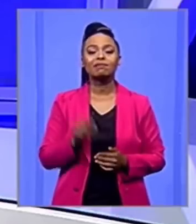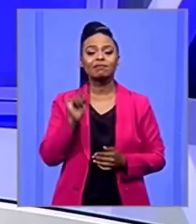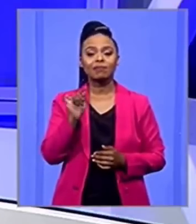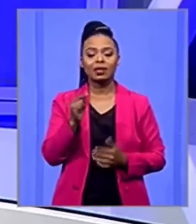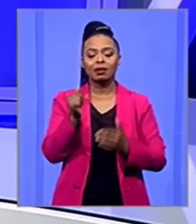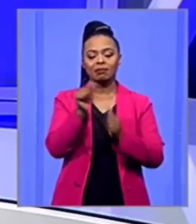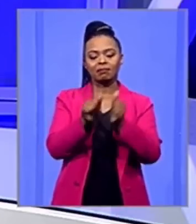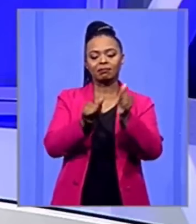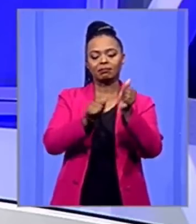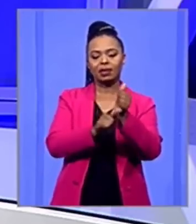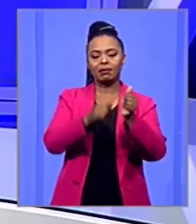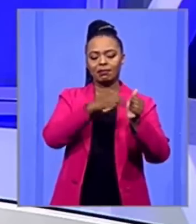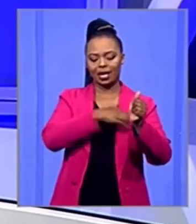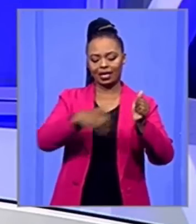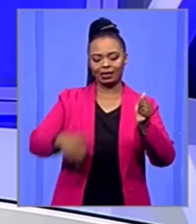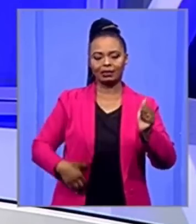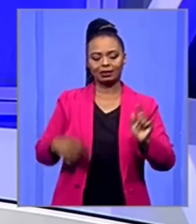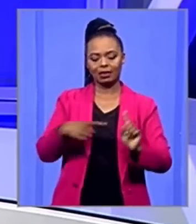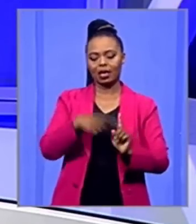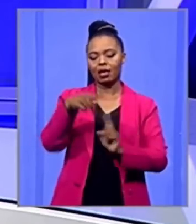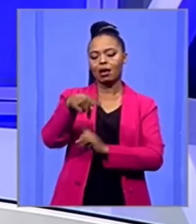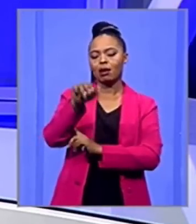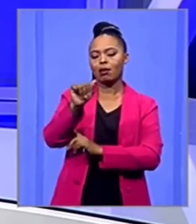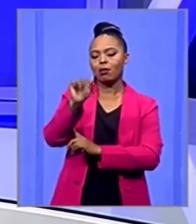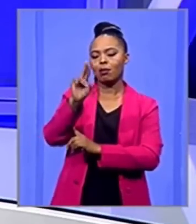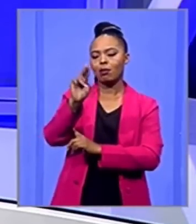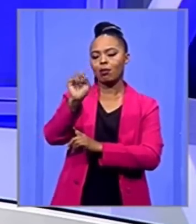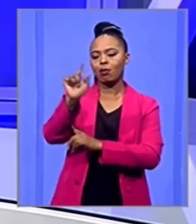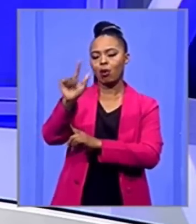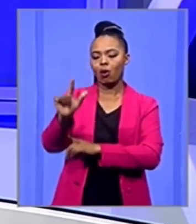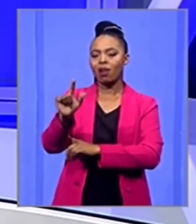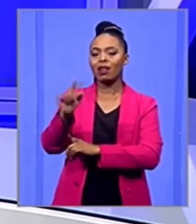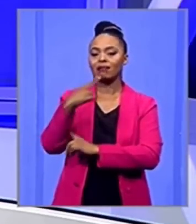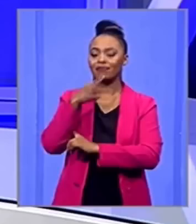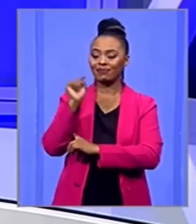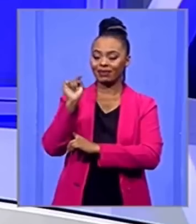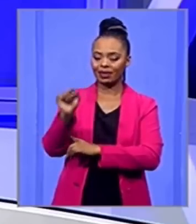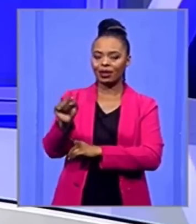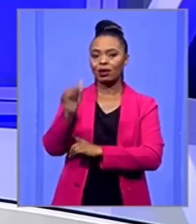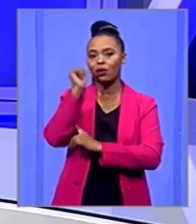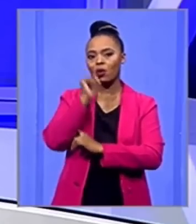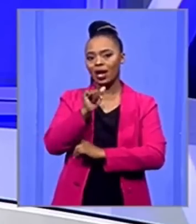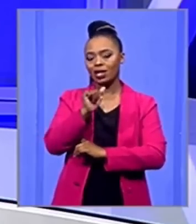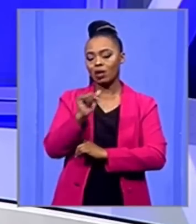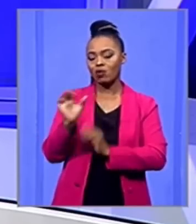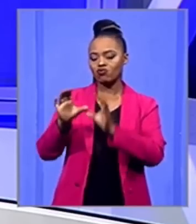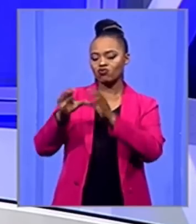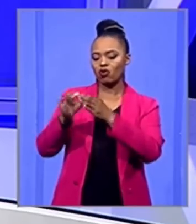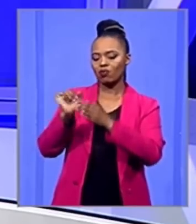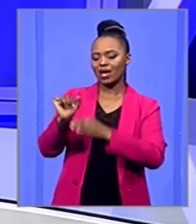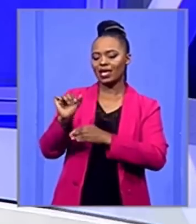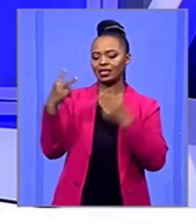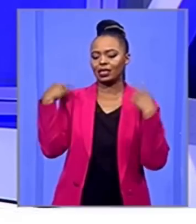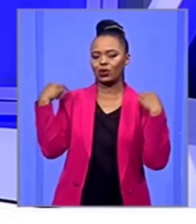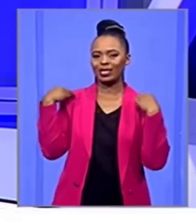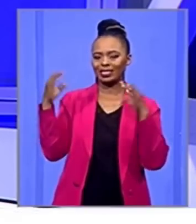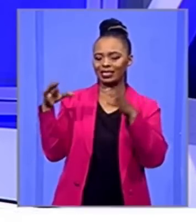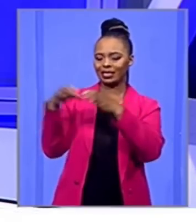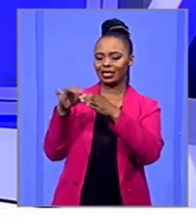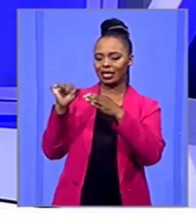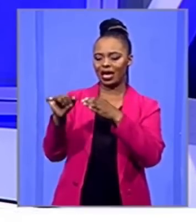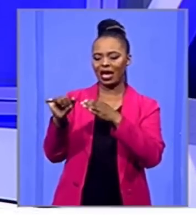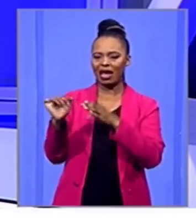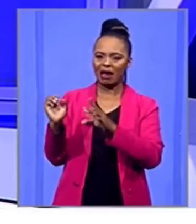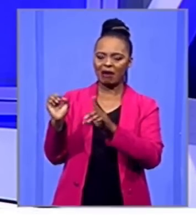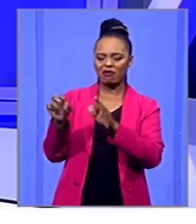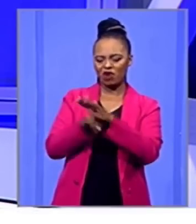motlatša mopresidente Paul Mashatile a ka ba a be a le gona ge maloko a sehlopha sa gagwe sa tšhireletšo a gatišwa